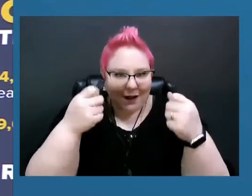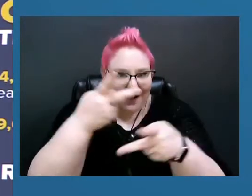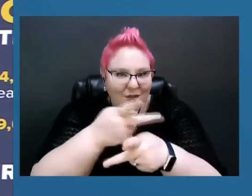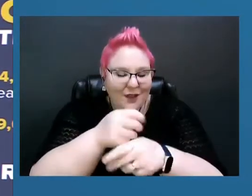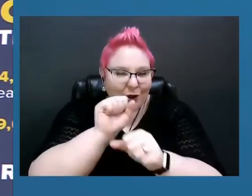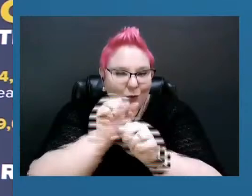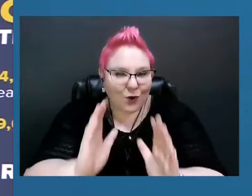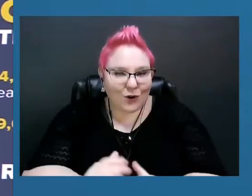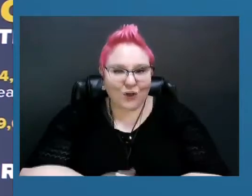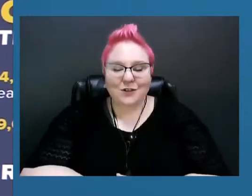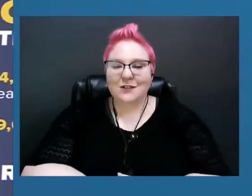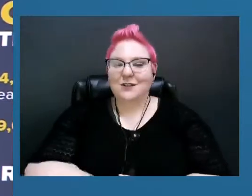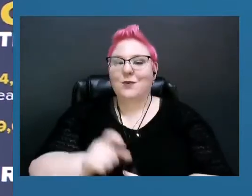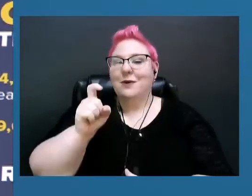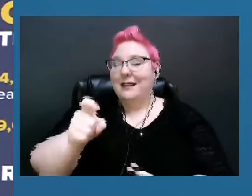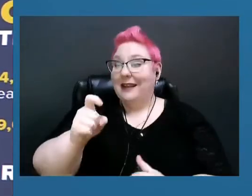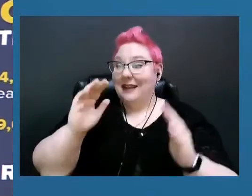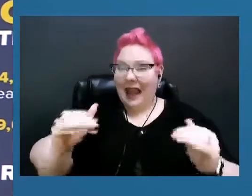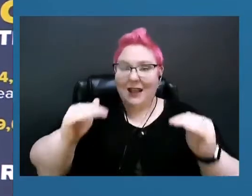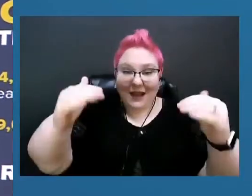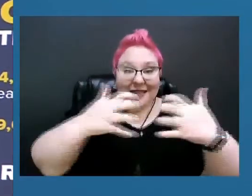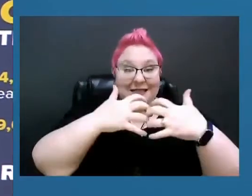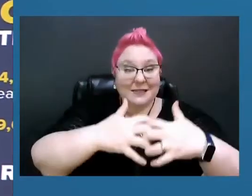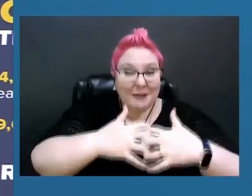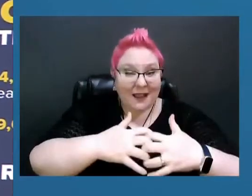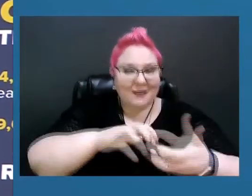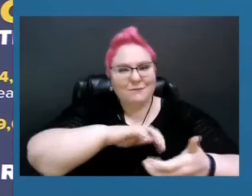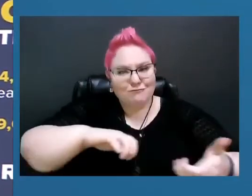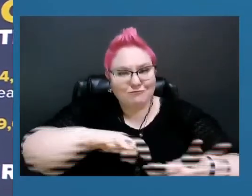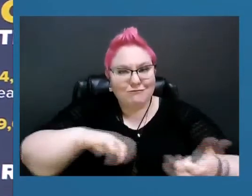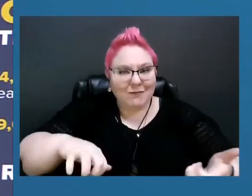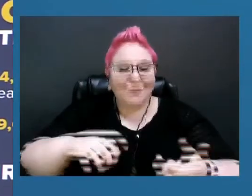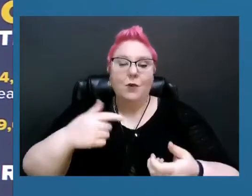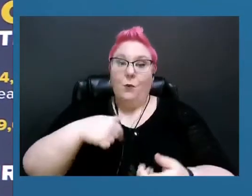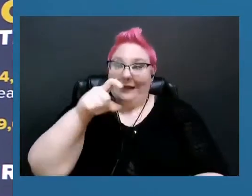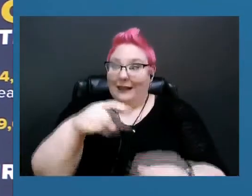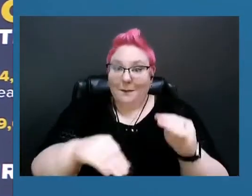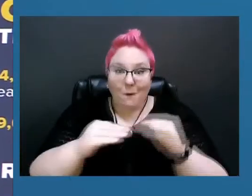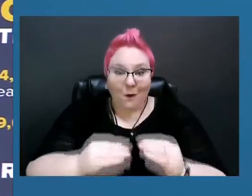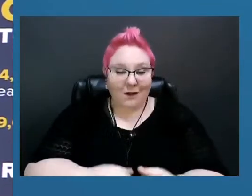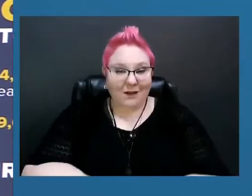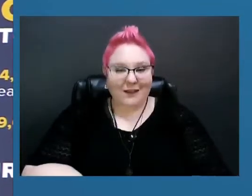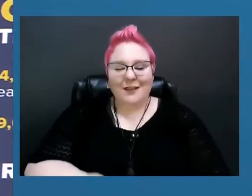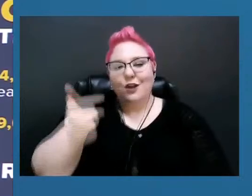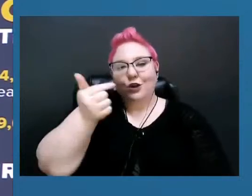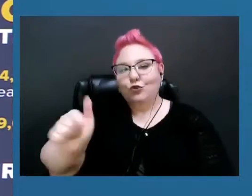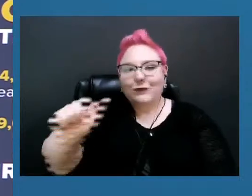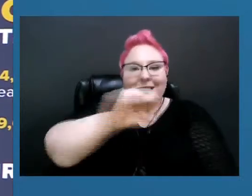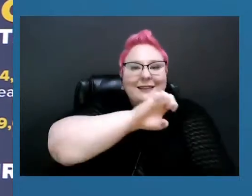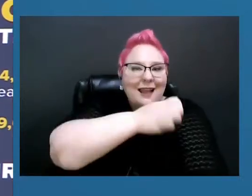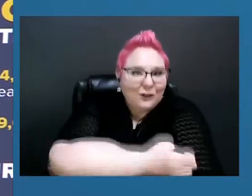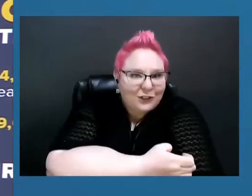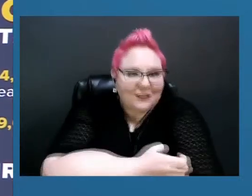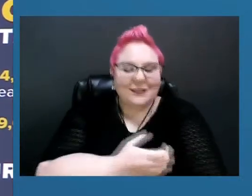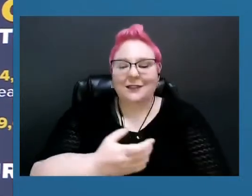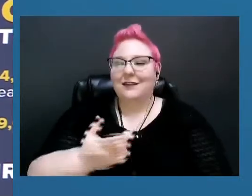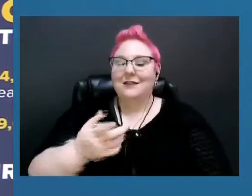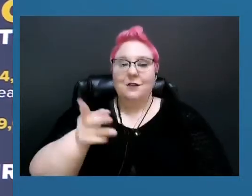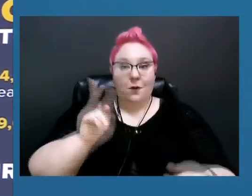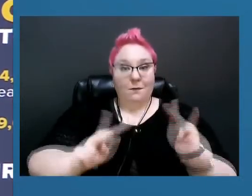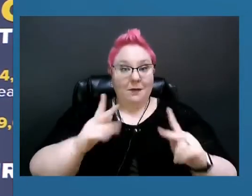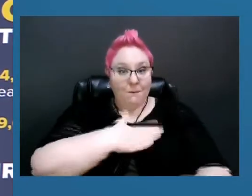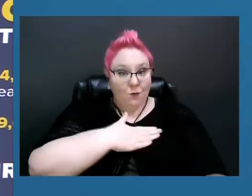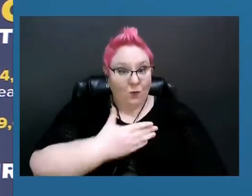more people in advanced manufacturing as we're continuing to expand. I've got people in the green energy jobs. So people willing to go into those